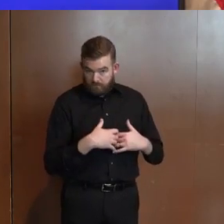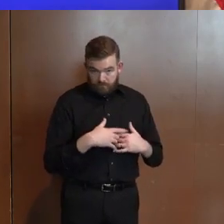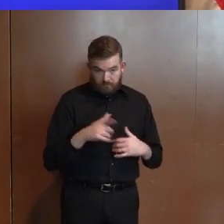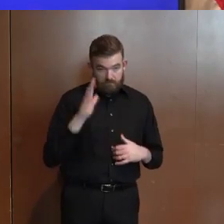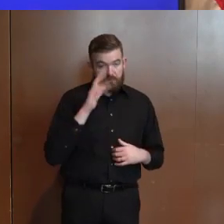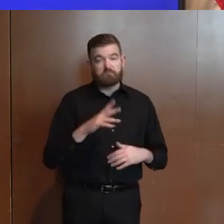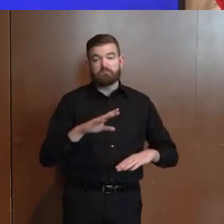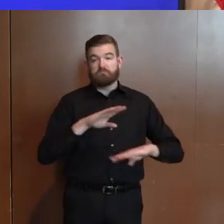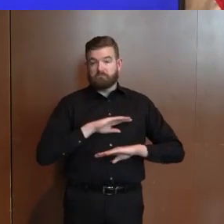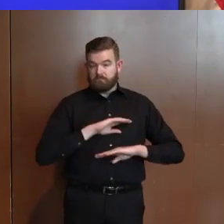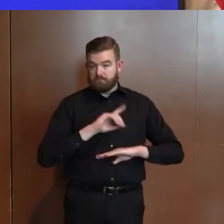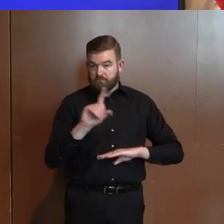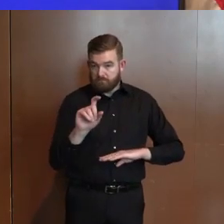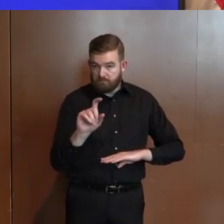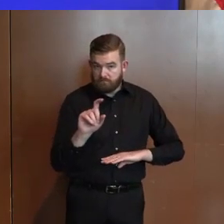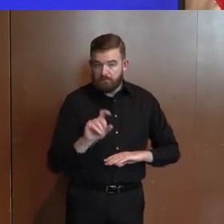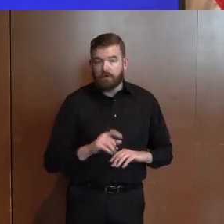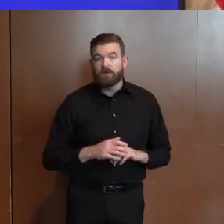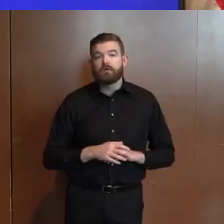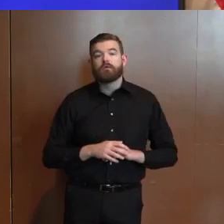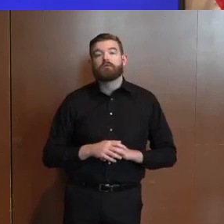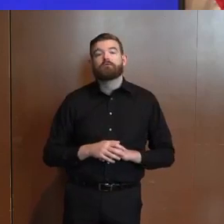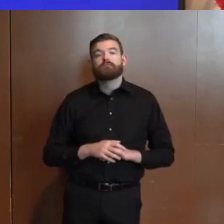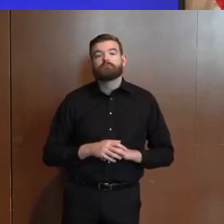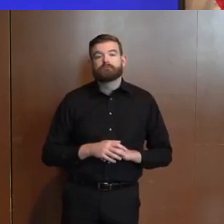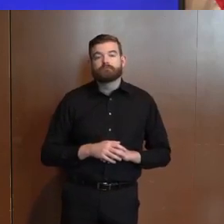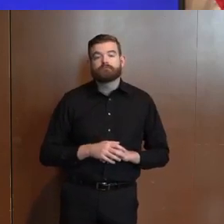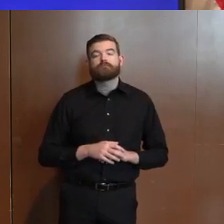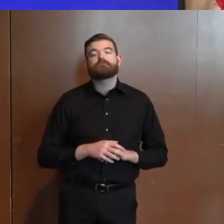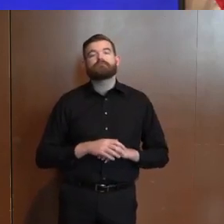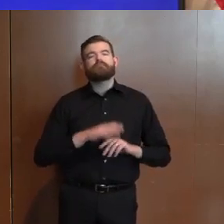question, again, the reason why a shell